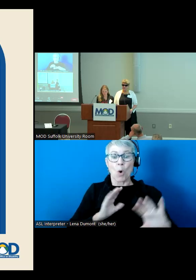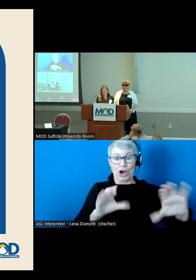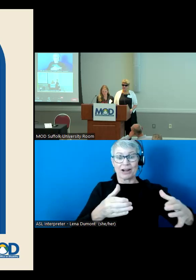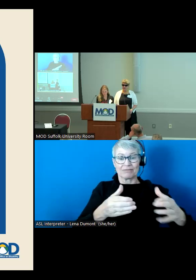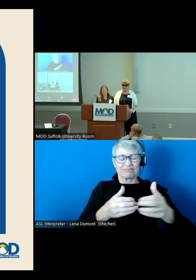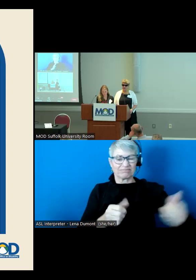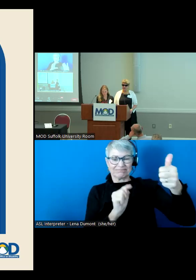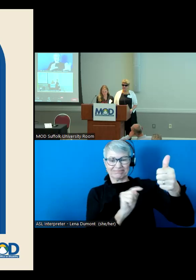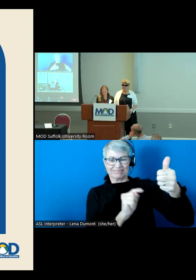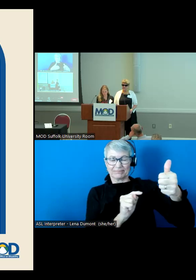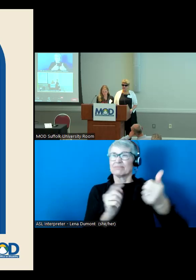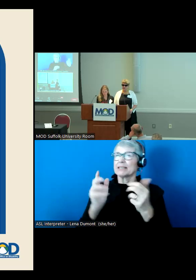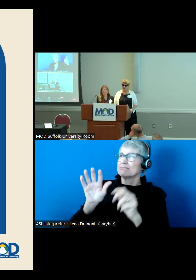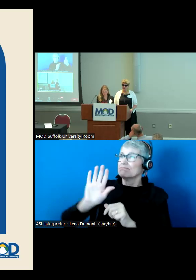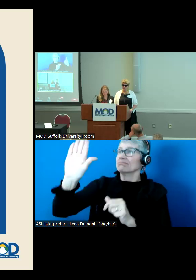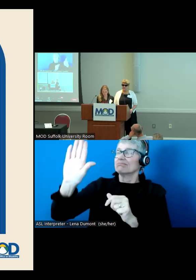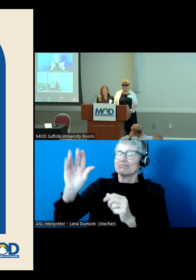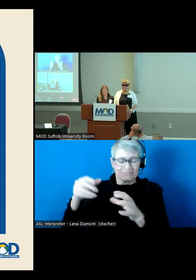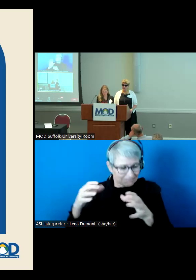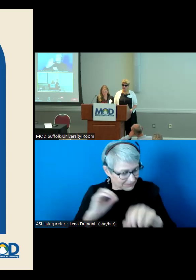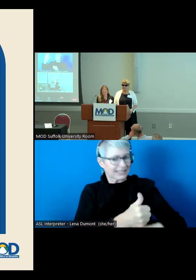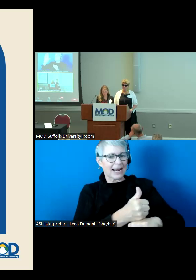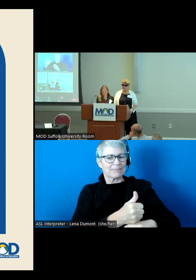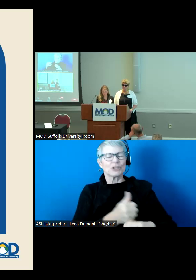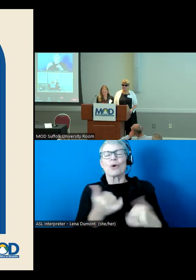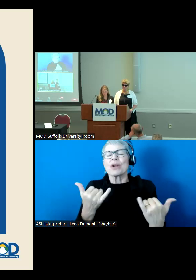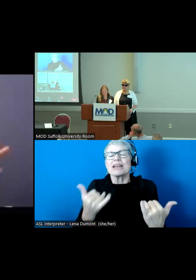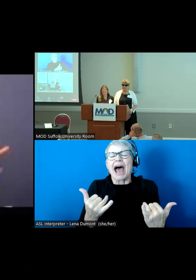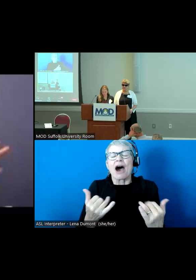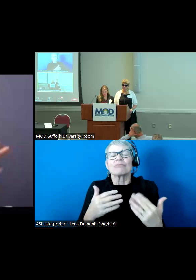really carry on his memory. So let's watch the video